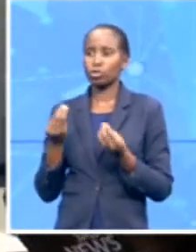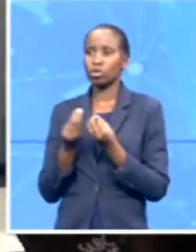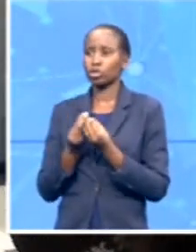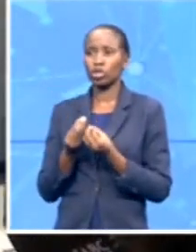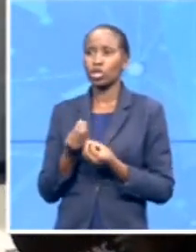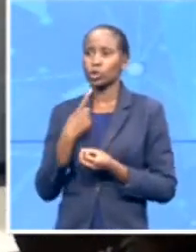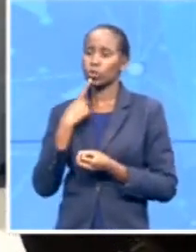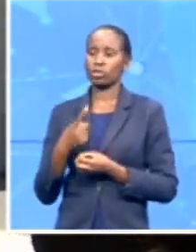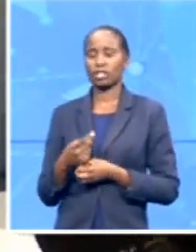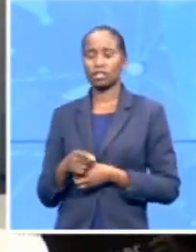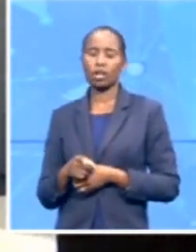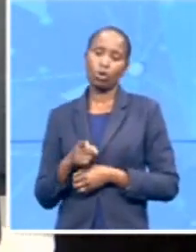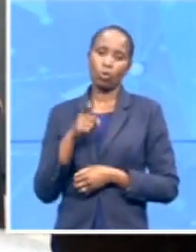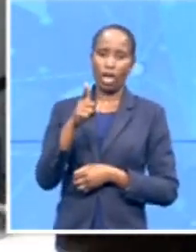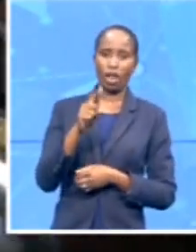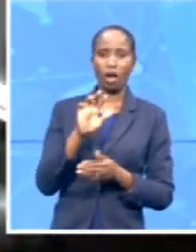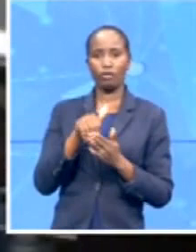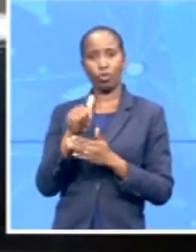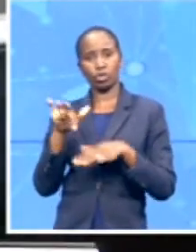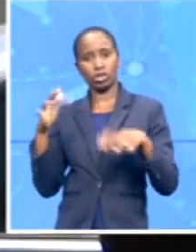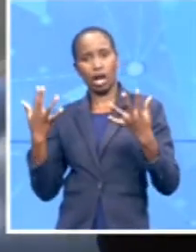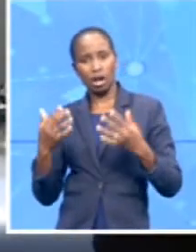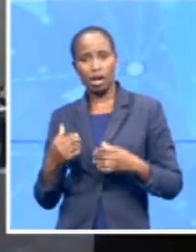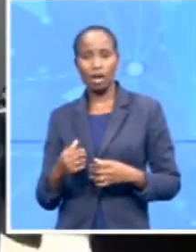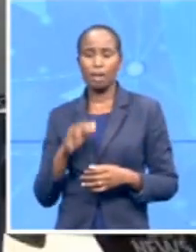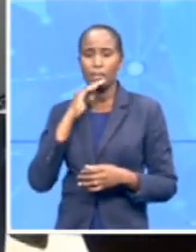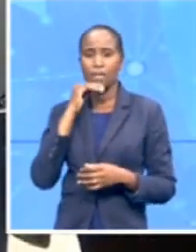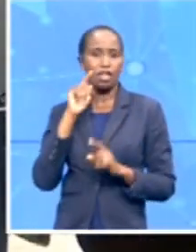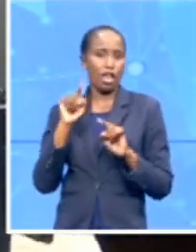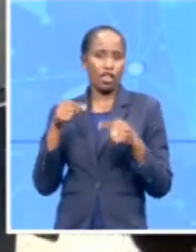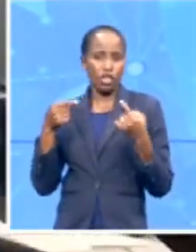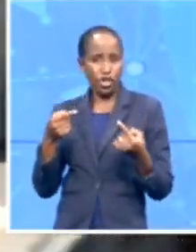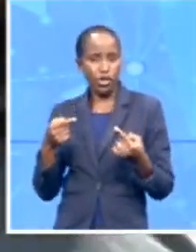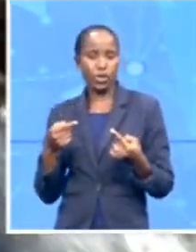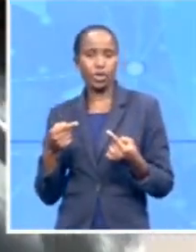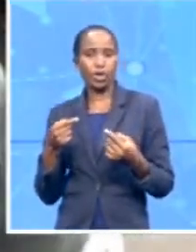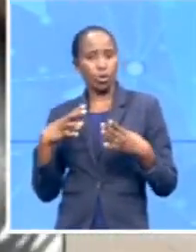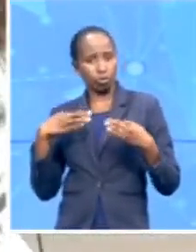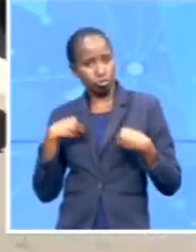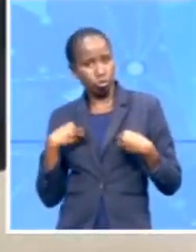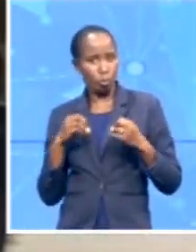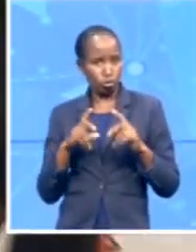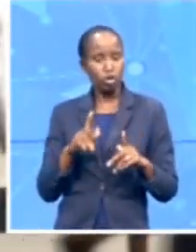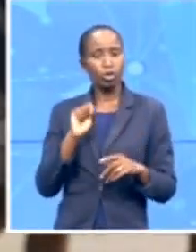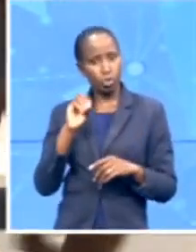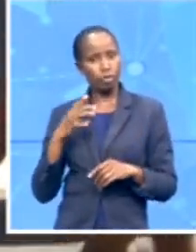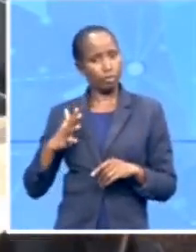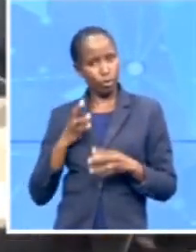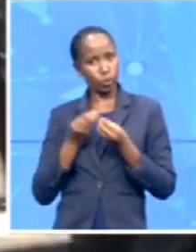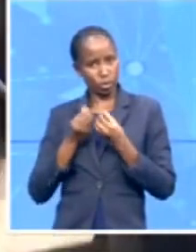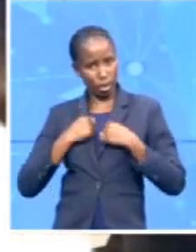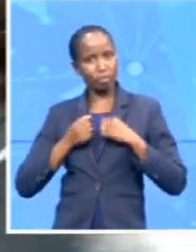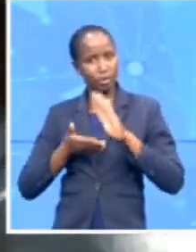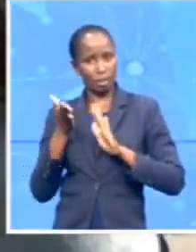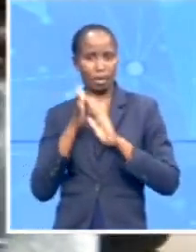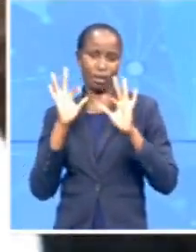awuvotanga angeke ulungelwe uyabona manje ngifuna ukuthi into zami zahambe kahle. Thank you so much. Thank you. The gentleman there saying,